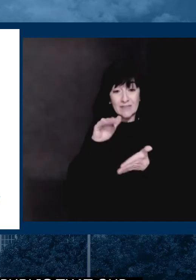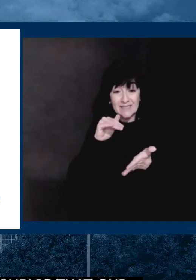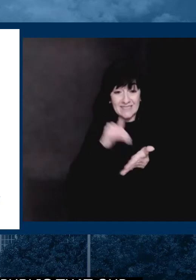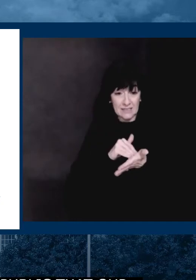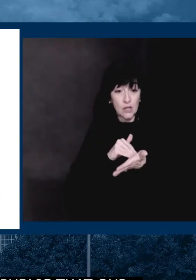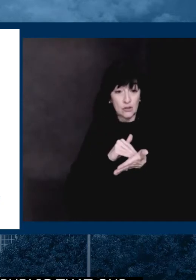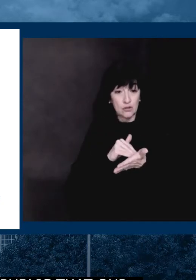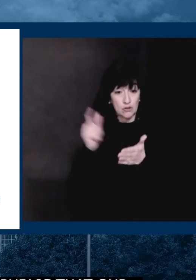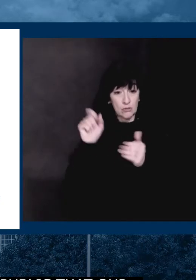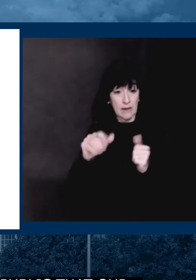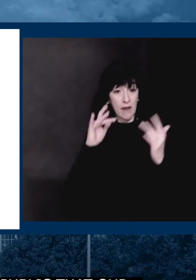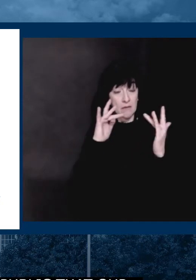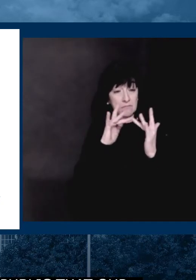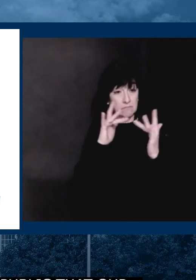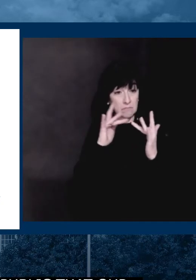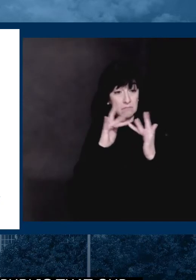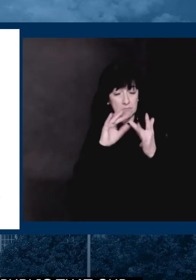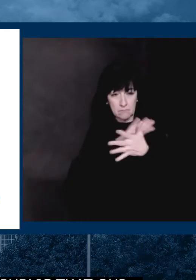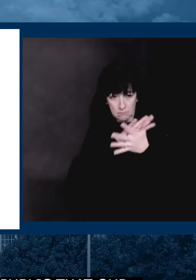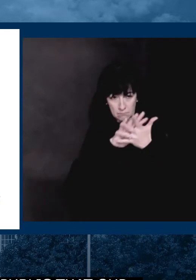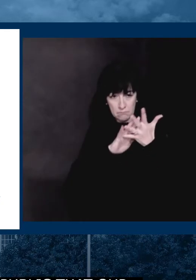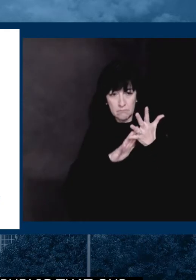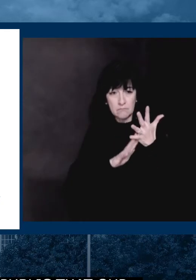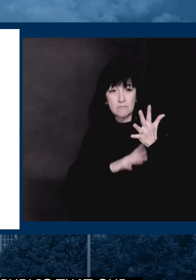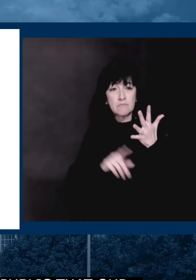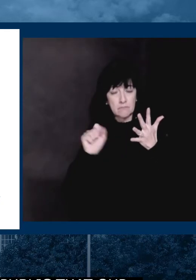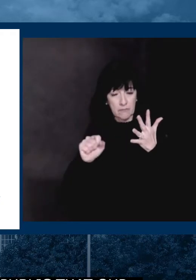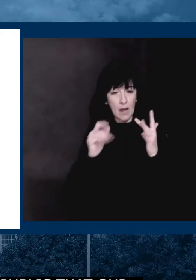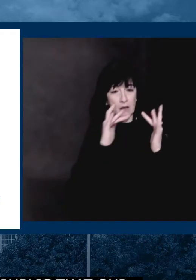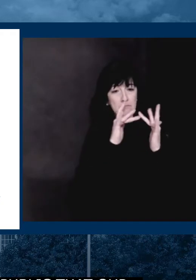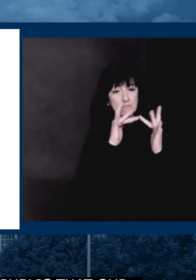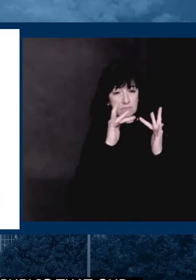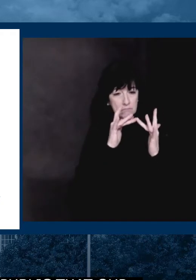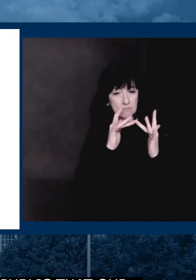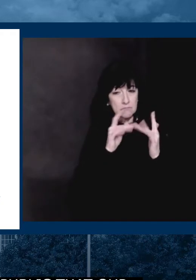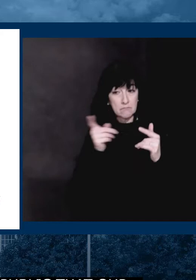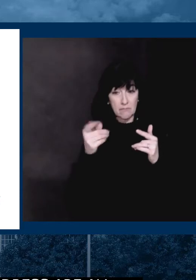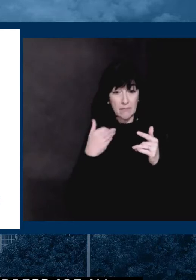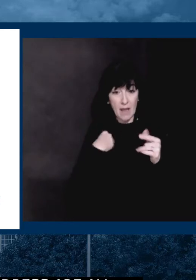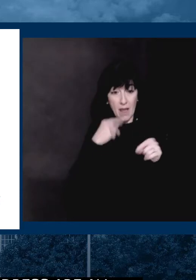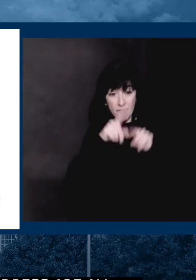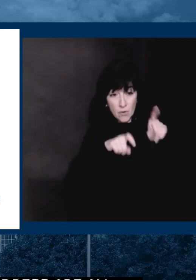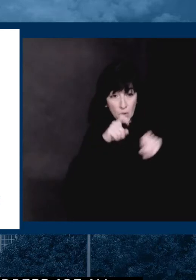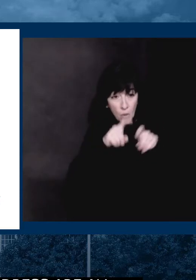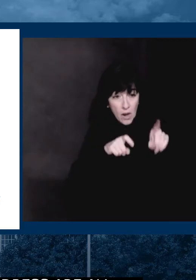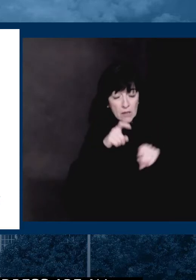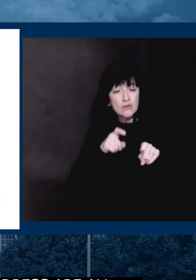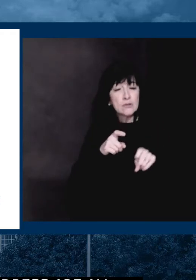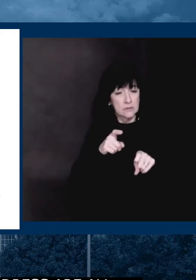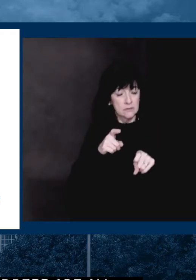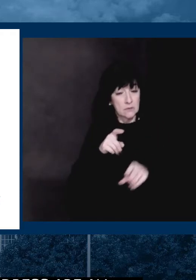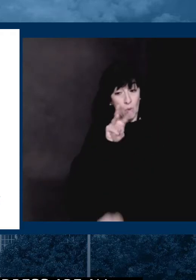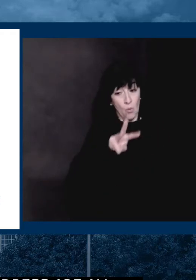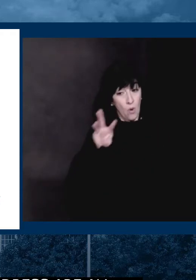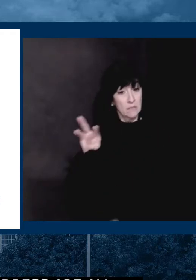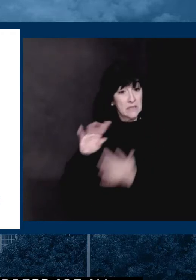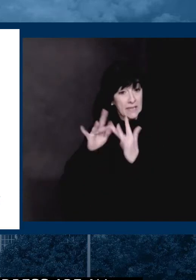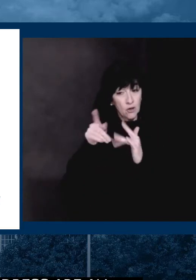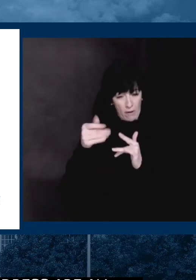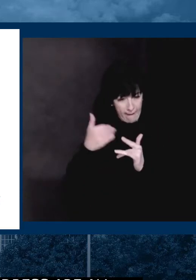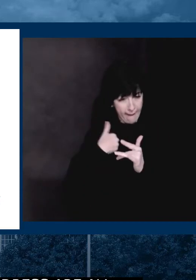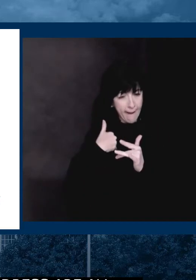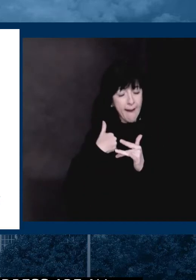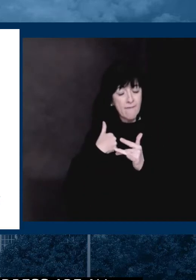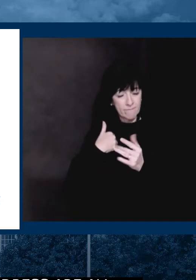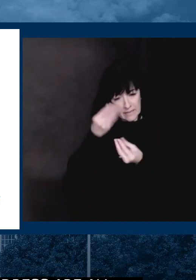places where you can reach out to us with questions. Our website has a lot of information, but if you